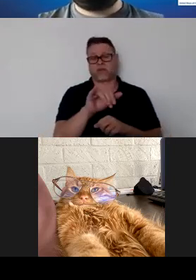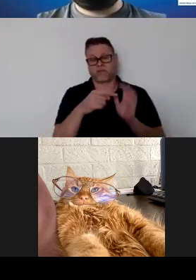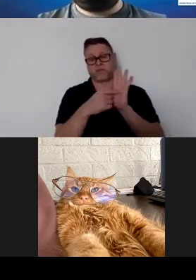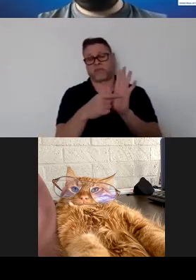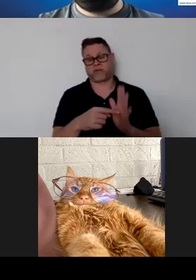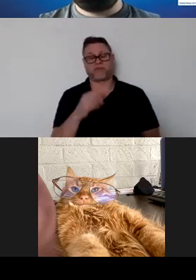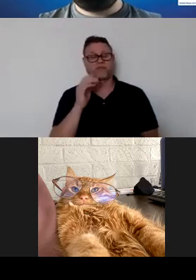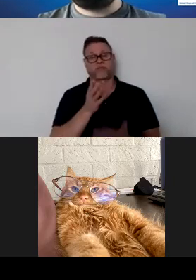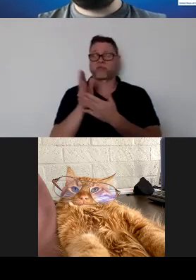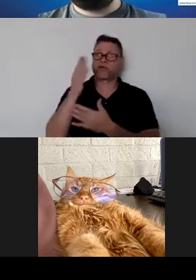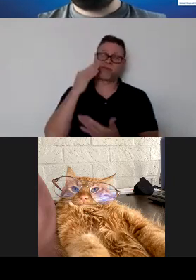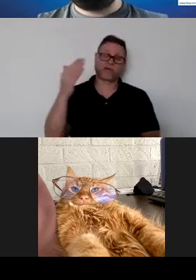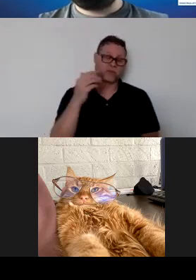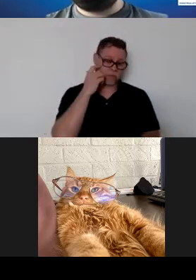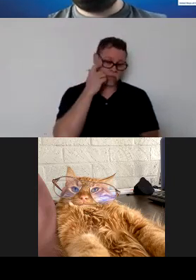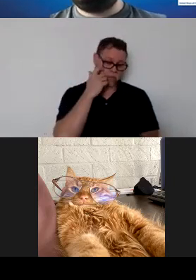Great, thank you.